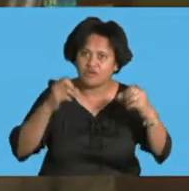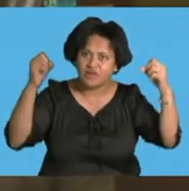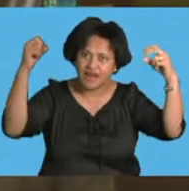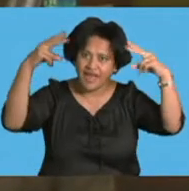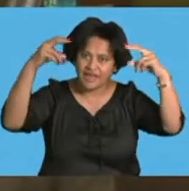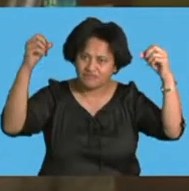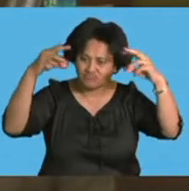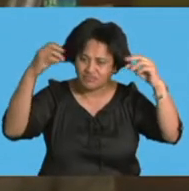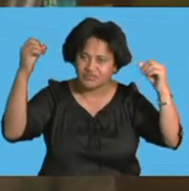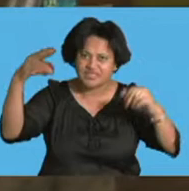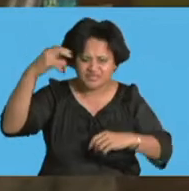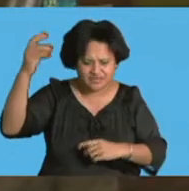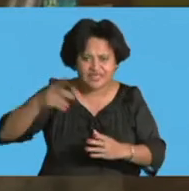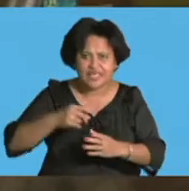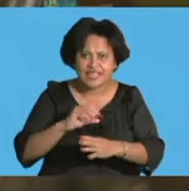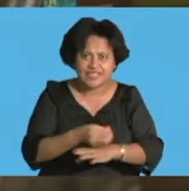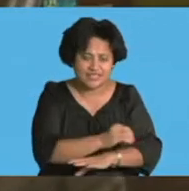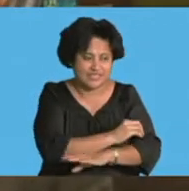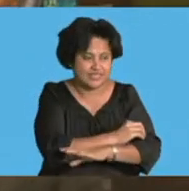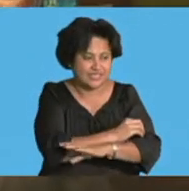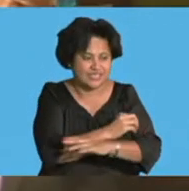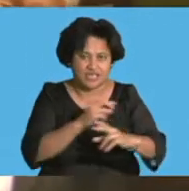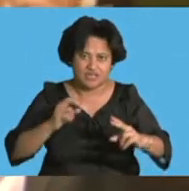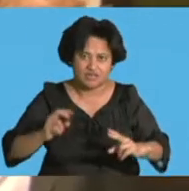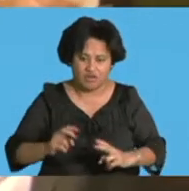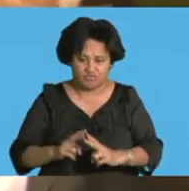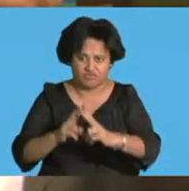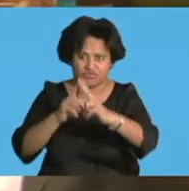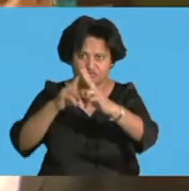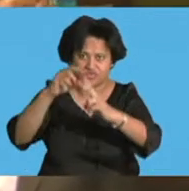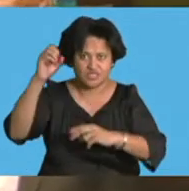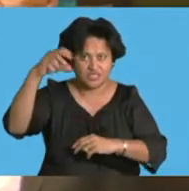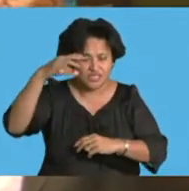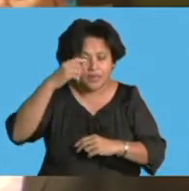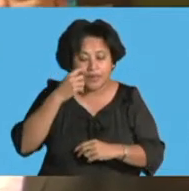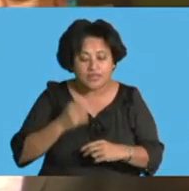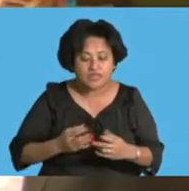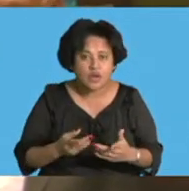on the Notovi, Bureselia, and Novualu route that transits the average of